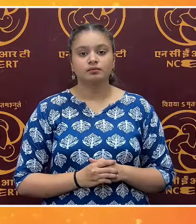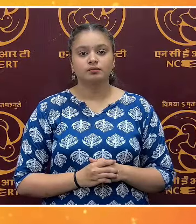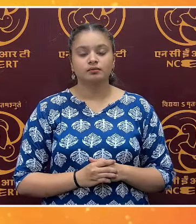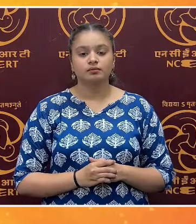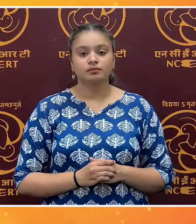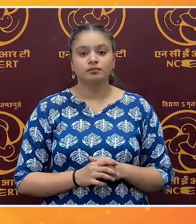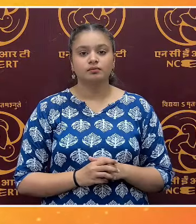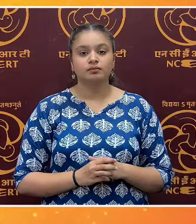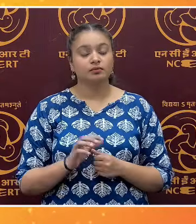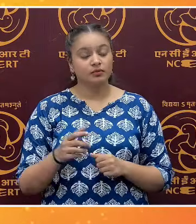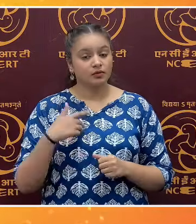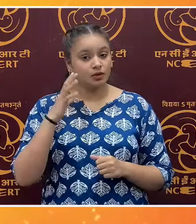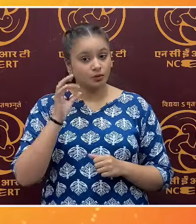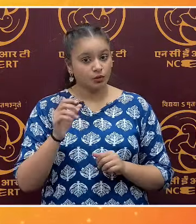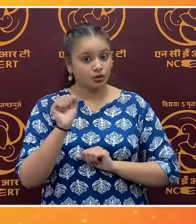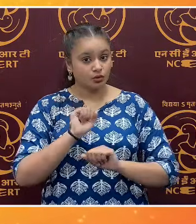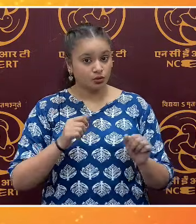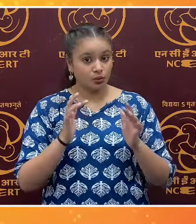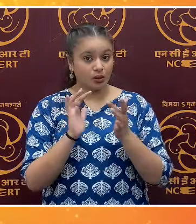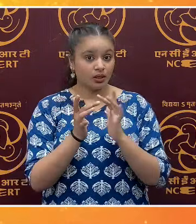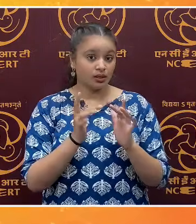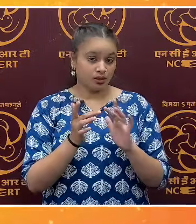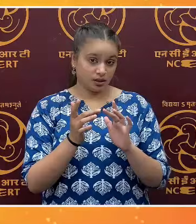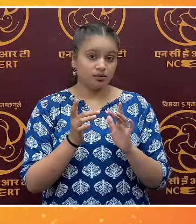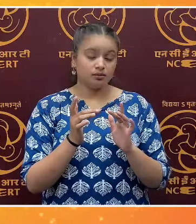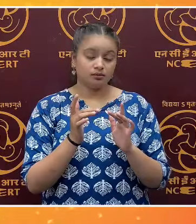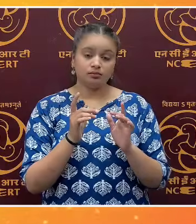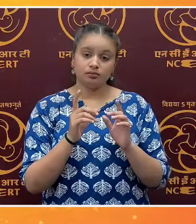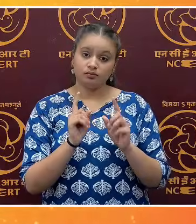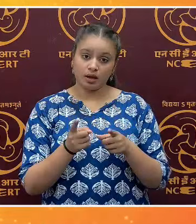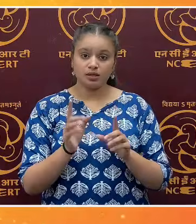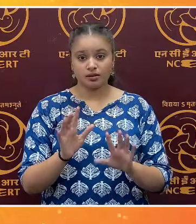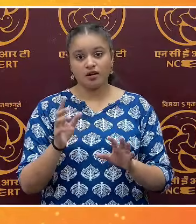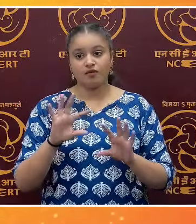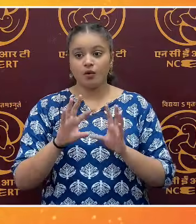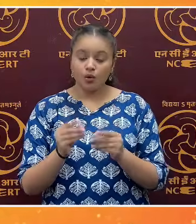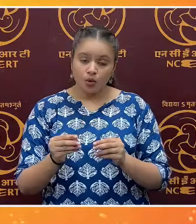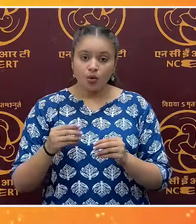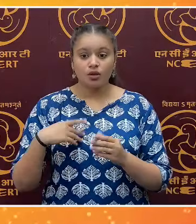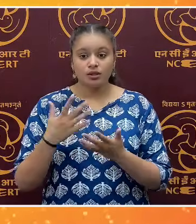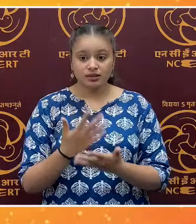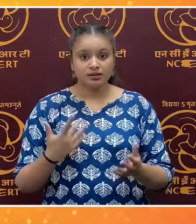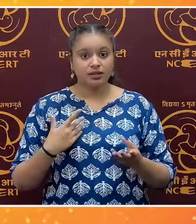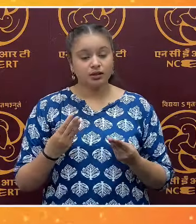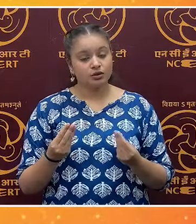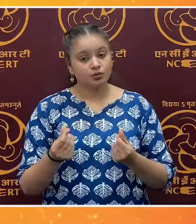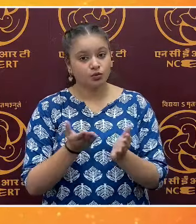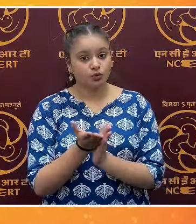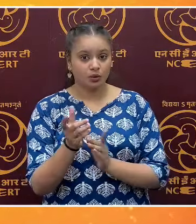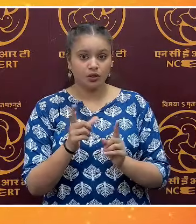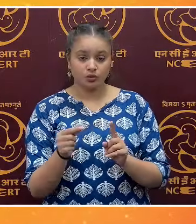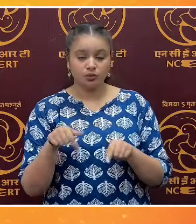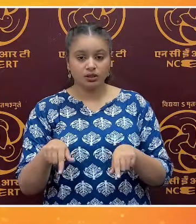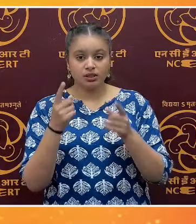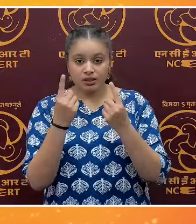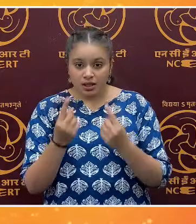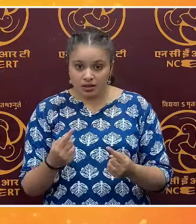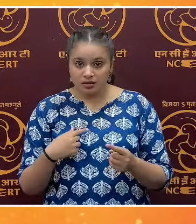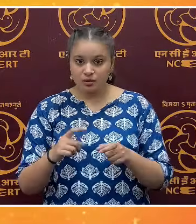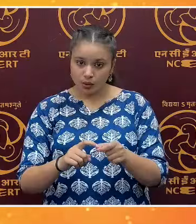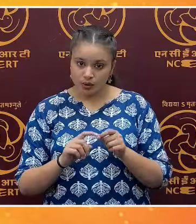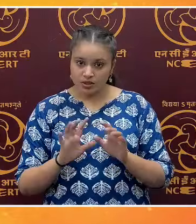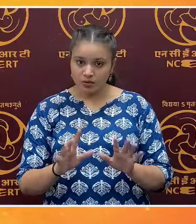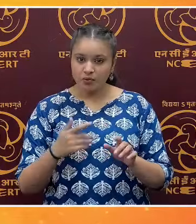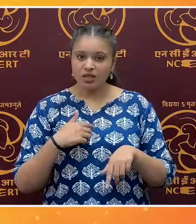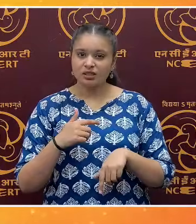And hence it is very important to have a stable internet connection, so that you can access all the features very smoothly. We have this self-evaluation question, but since